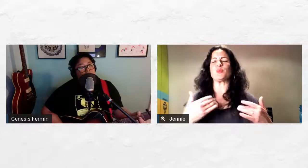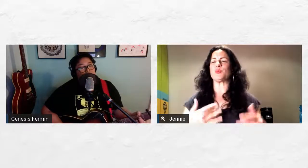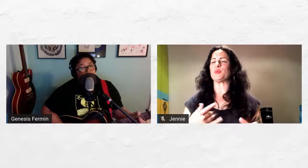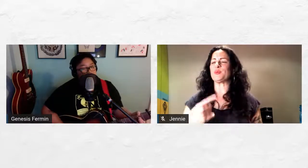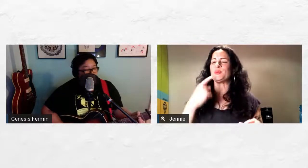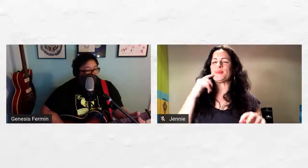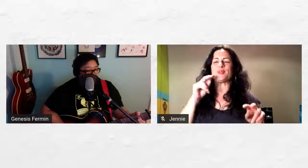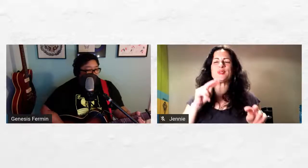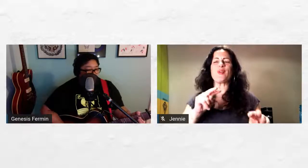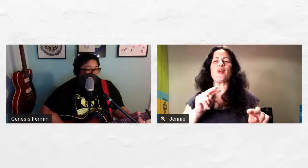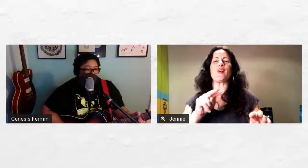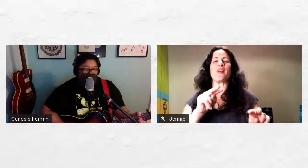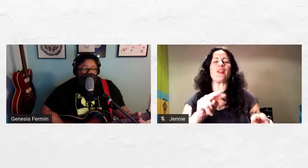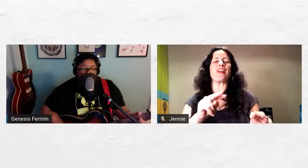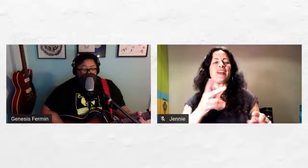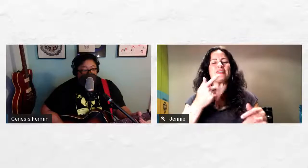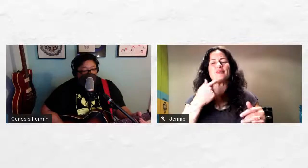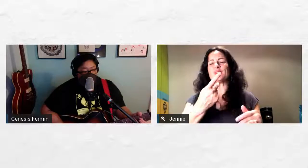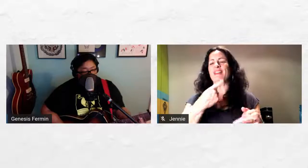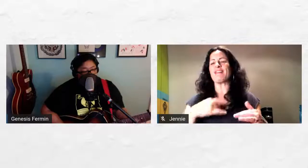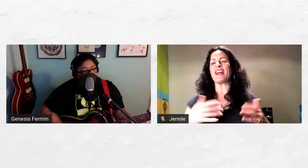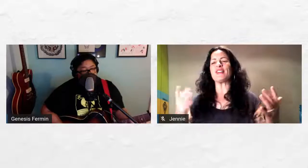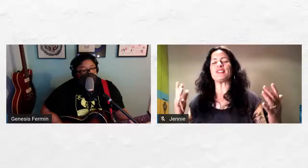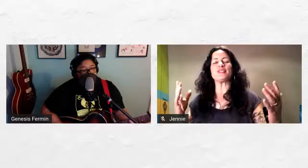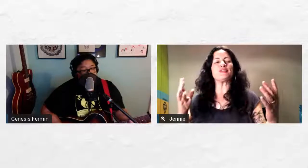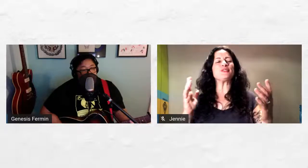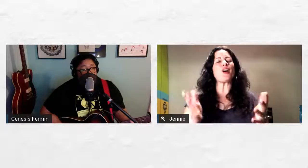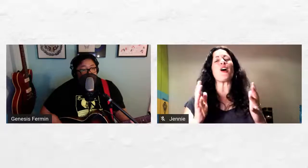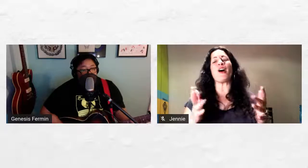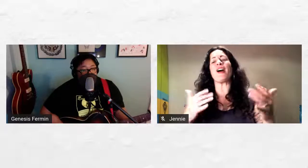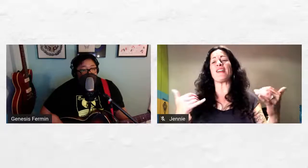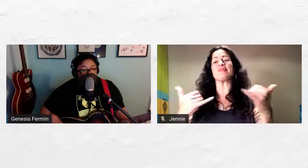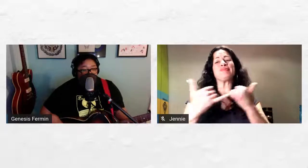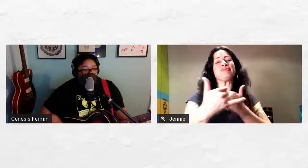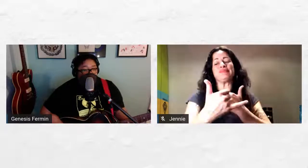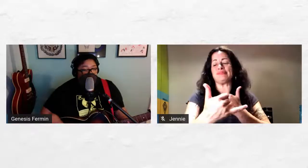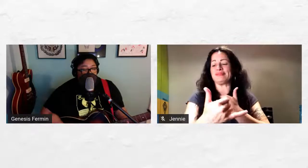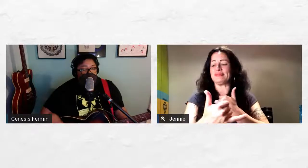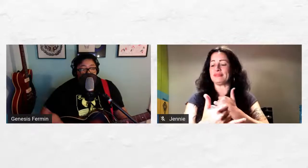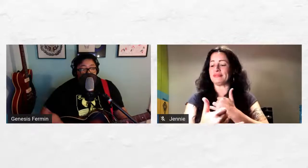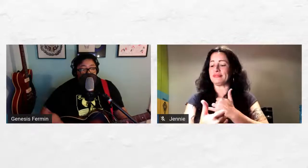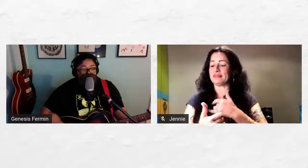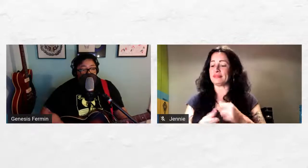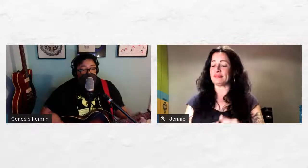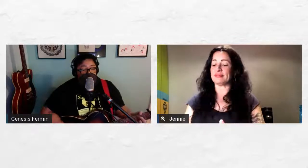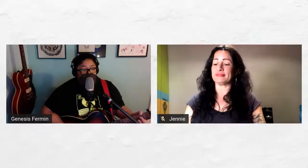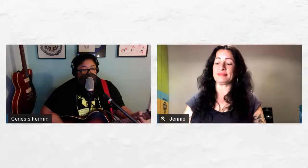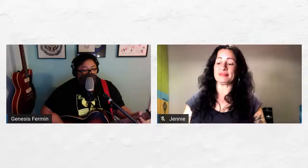phone. Even better, you and I